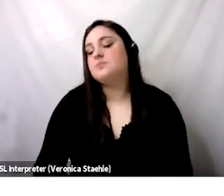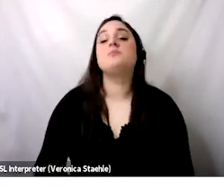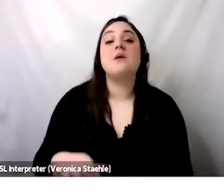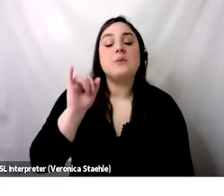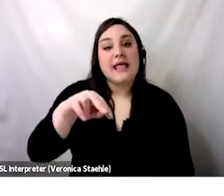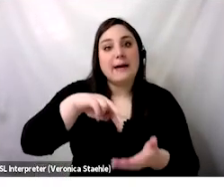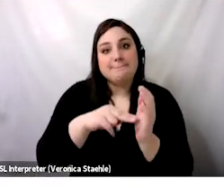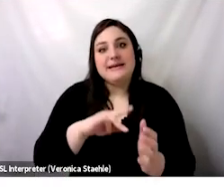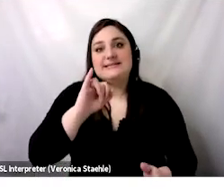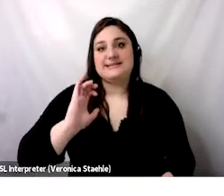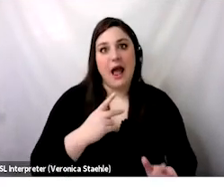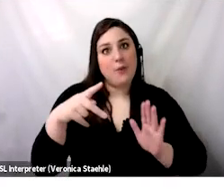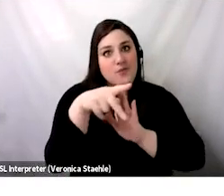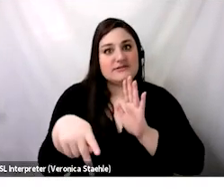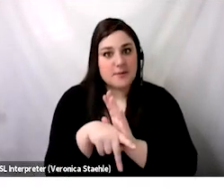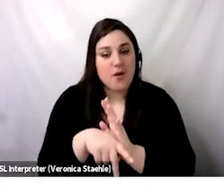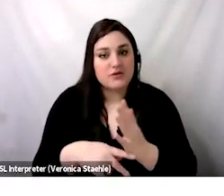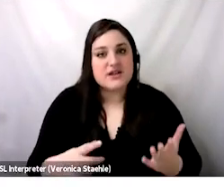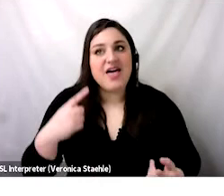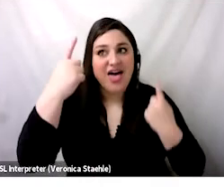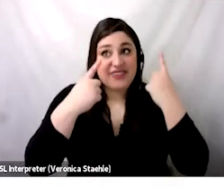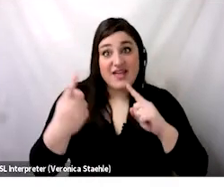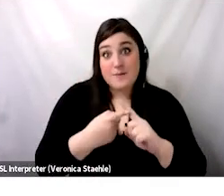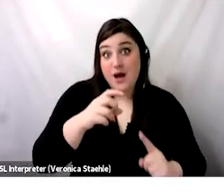onset, soil health and fertility.